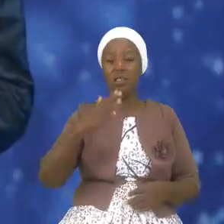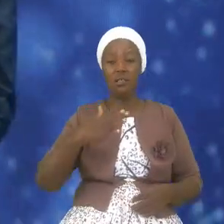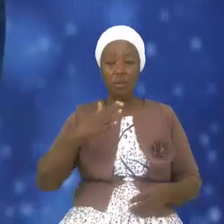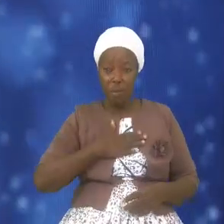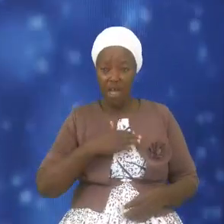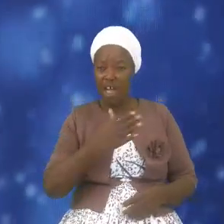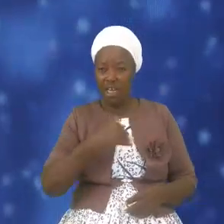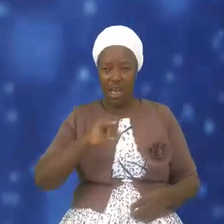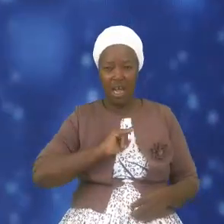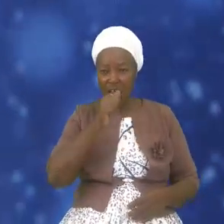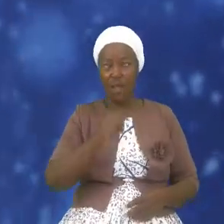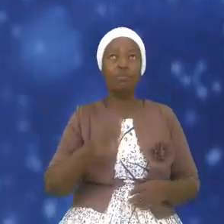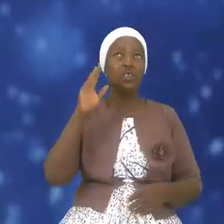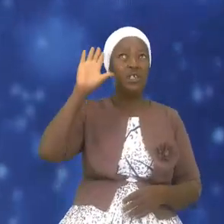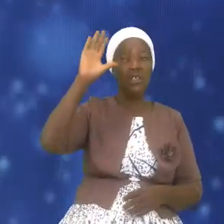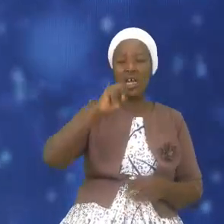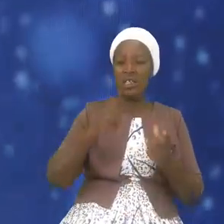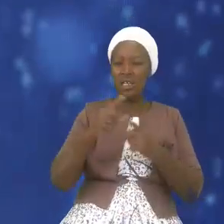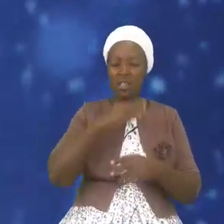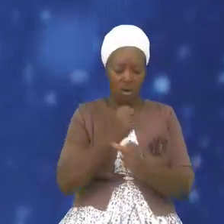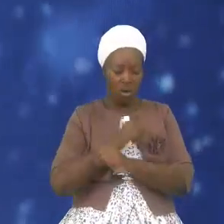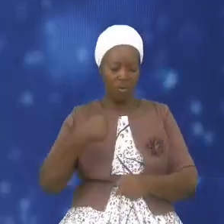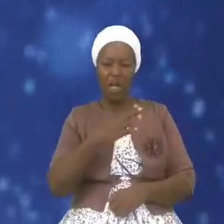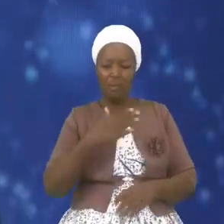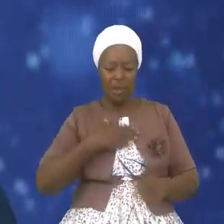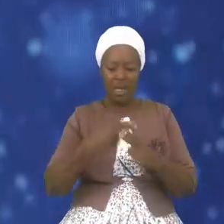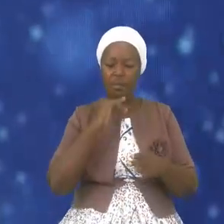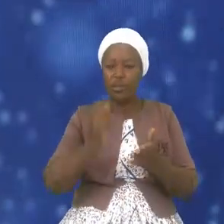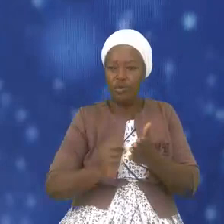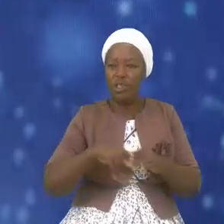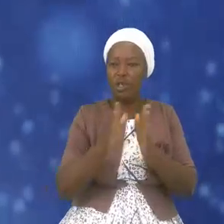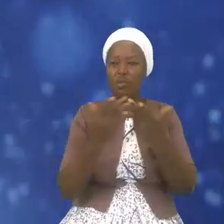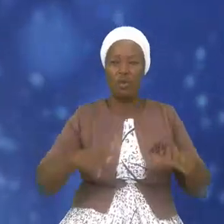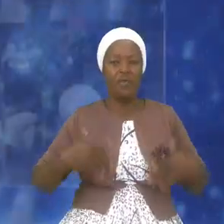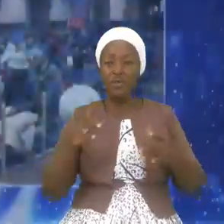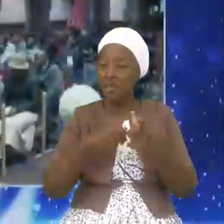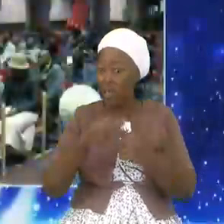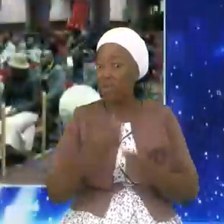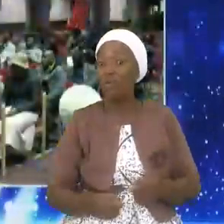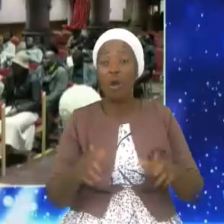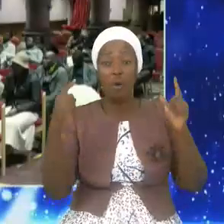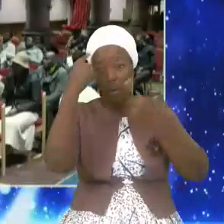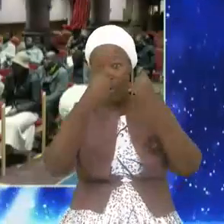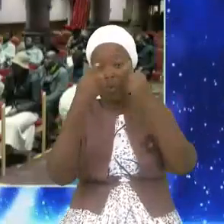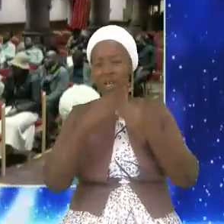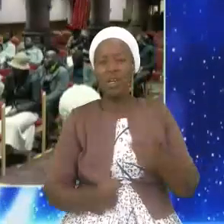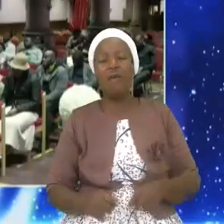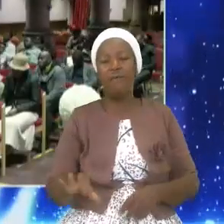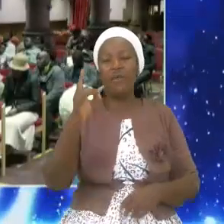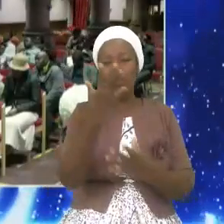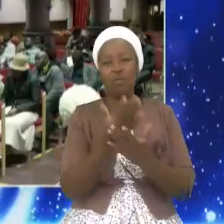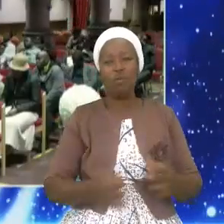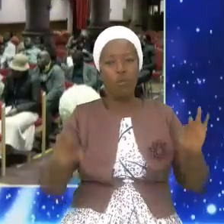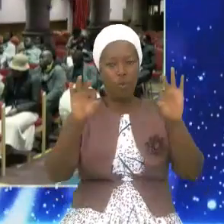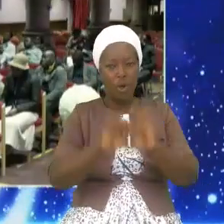the book of life. Then you are weighed and found worthy. Each man, each person on the